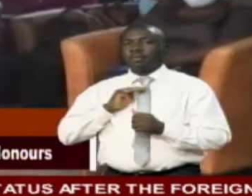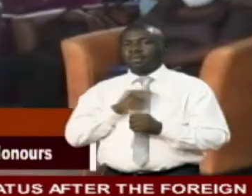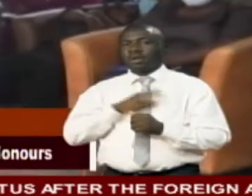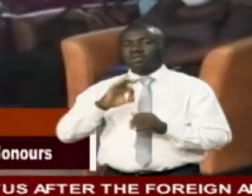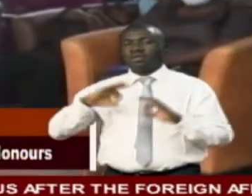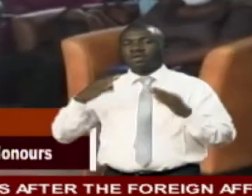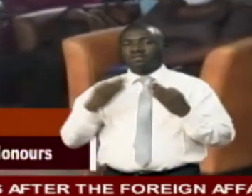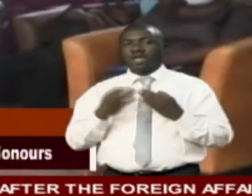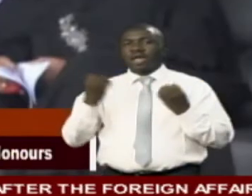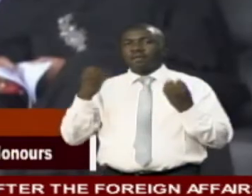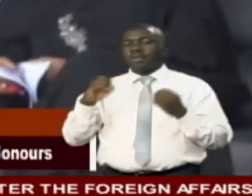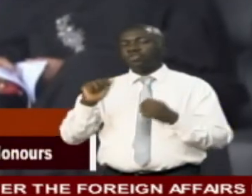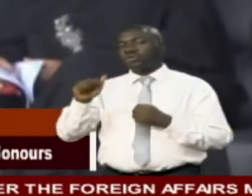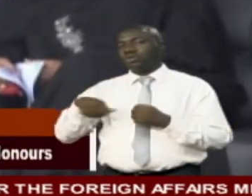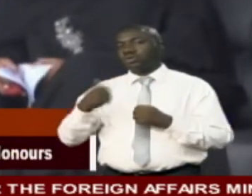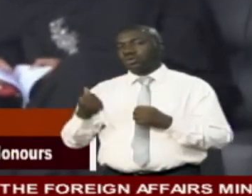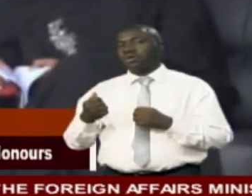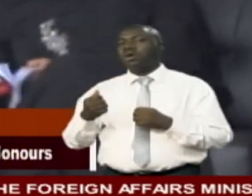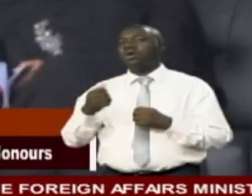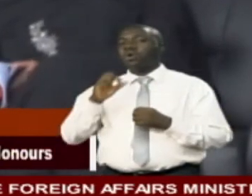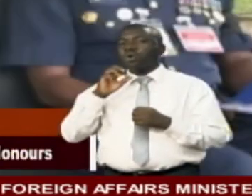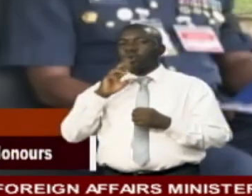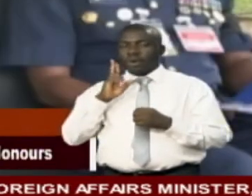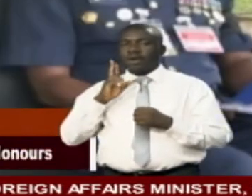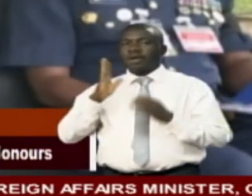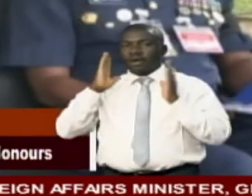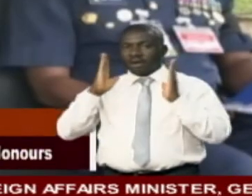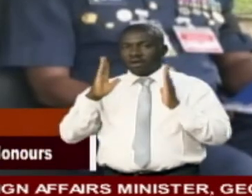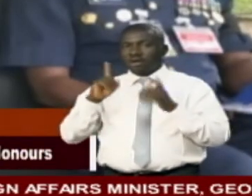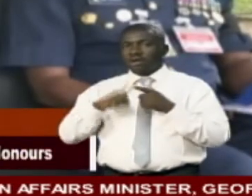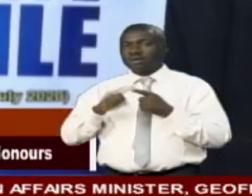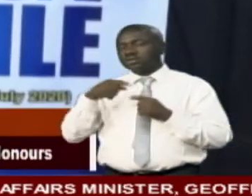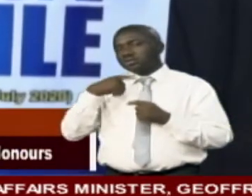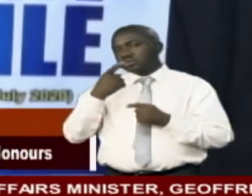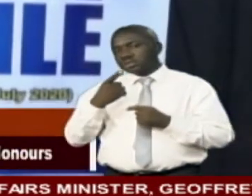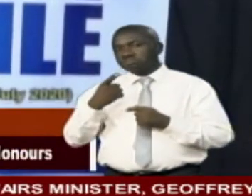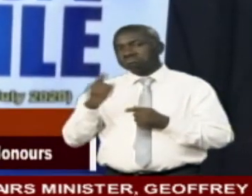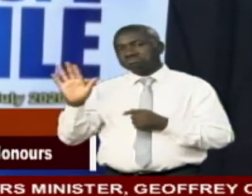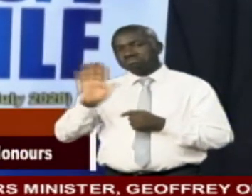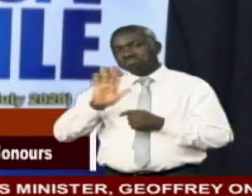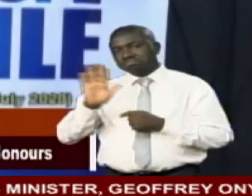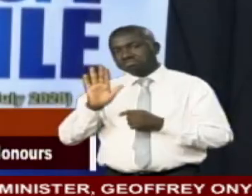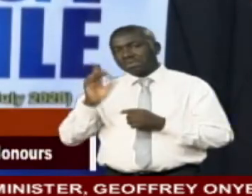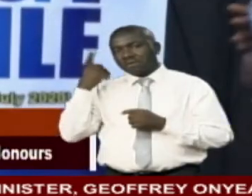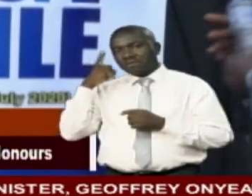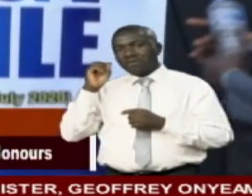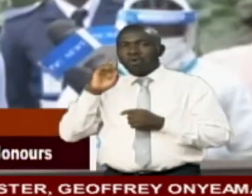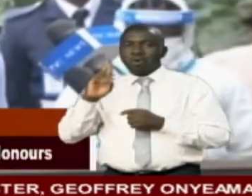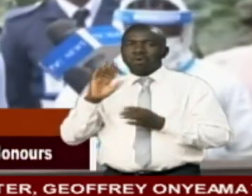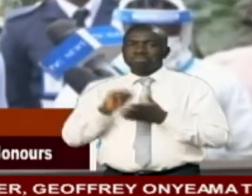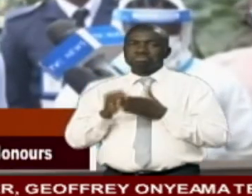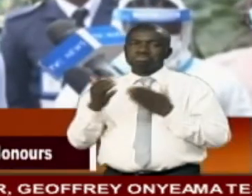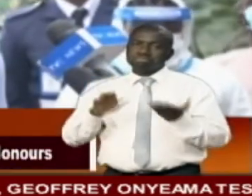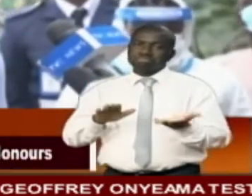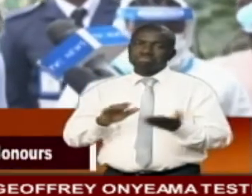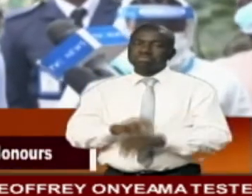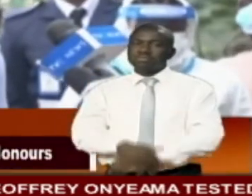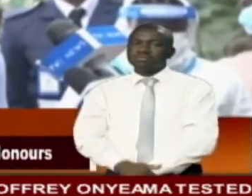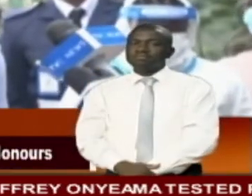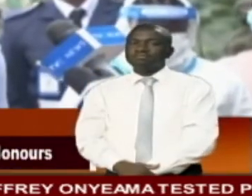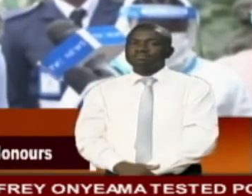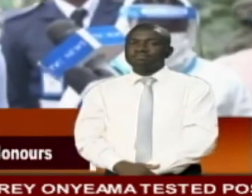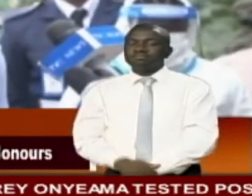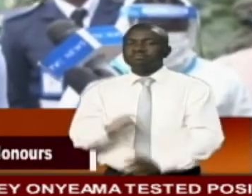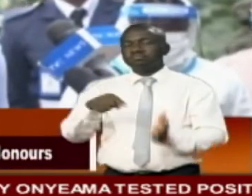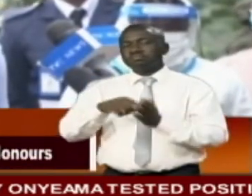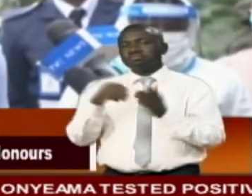and several others were in attendance to bid farewell to the combat pilot and gallant officer. That this young